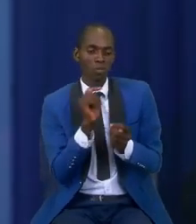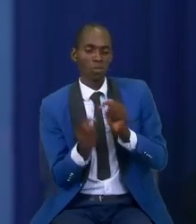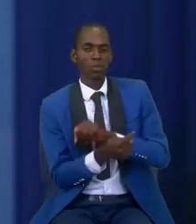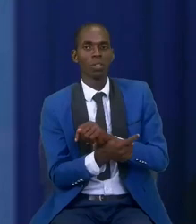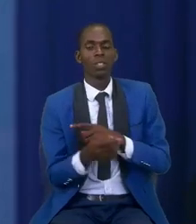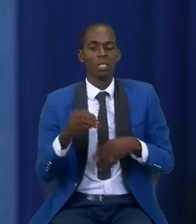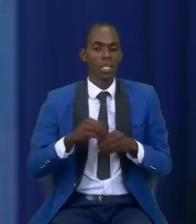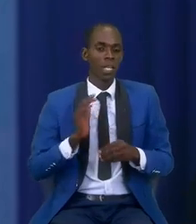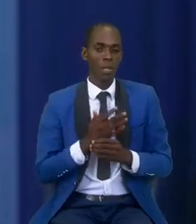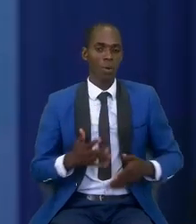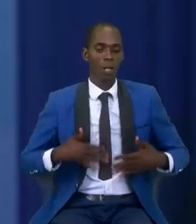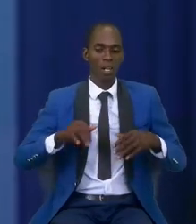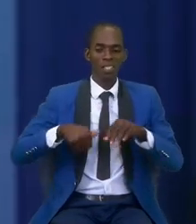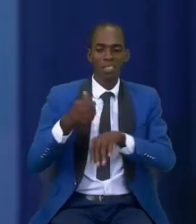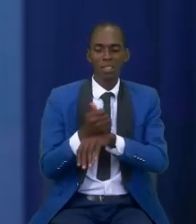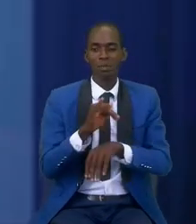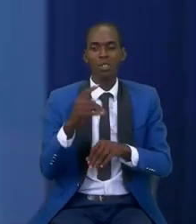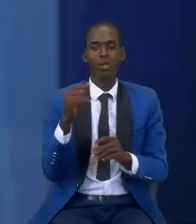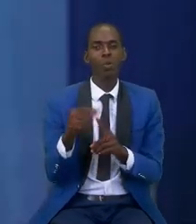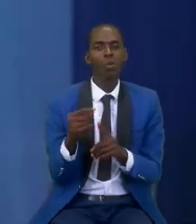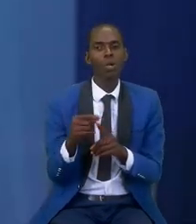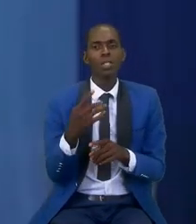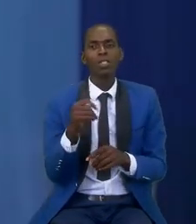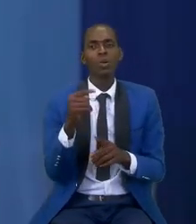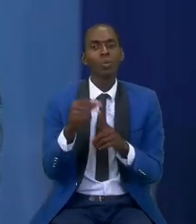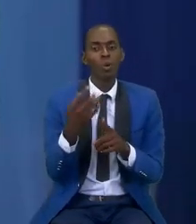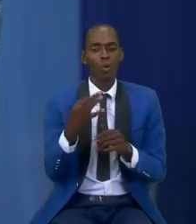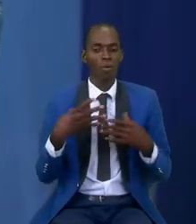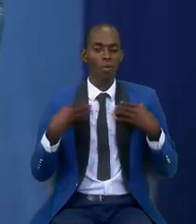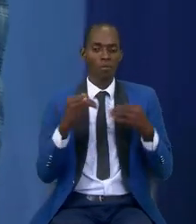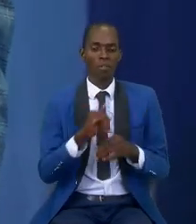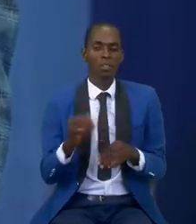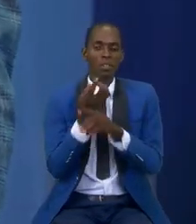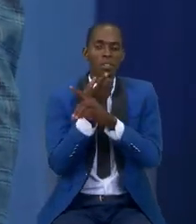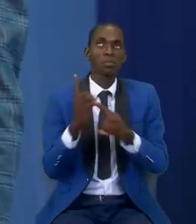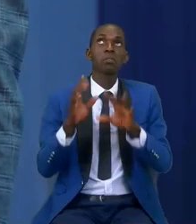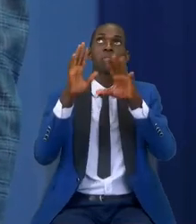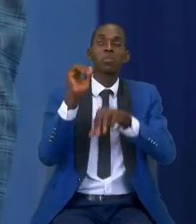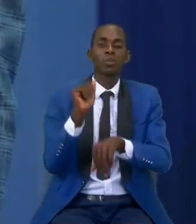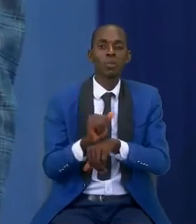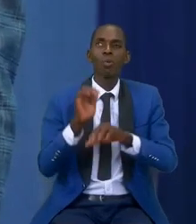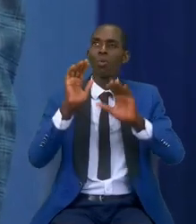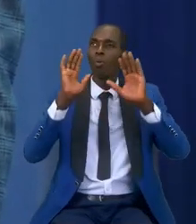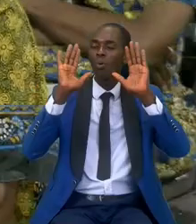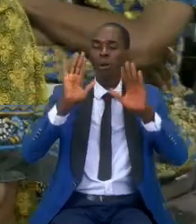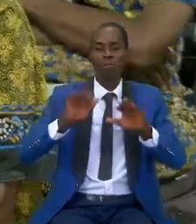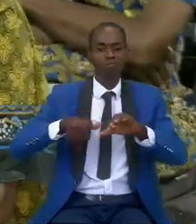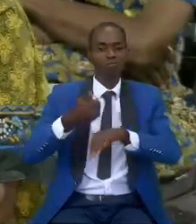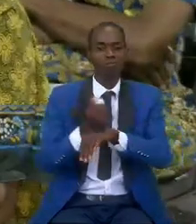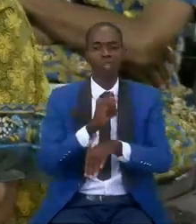healing Deliverance Miracle wonders confirming the word were signs following